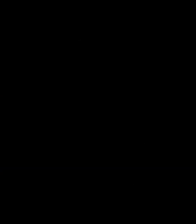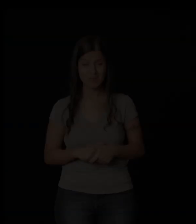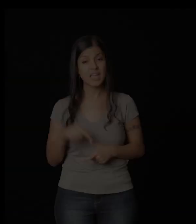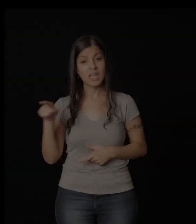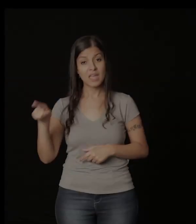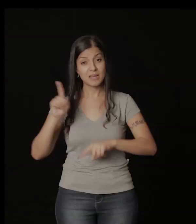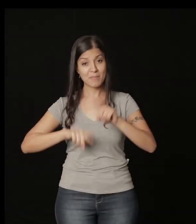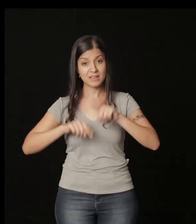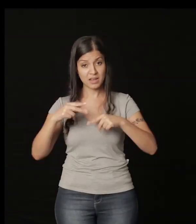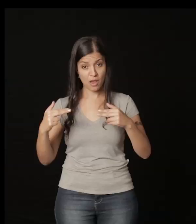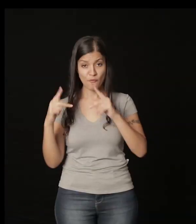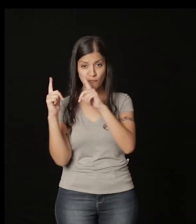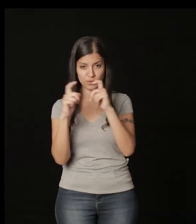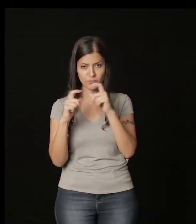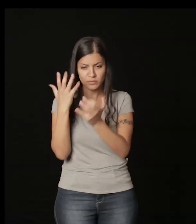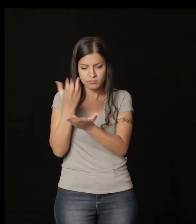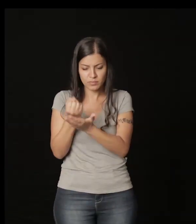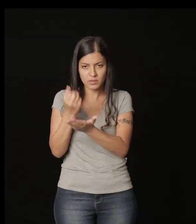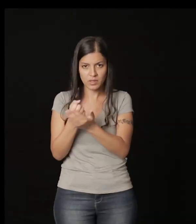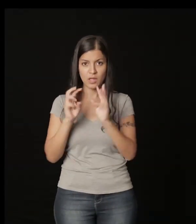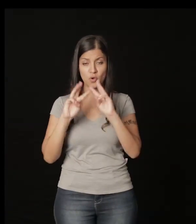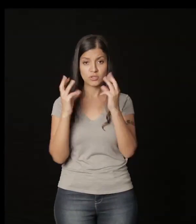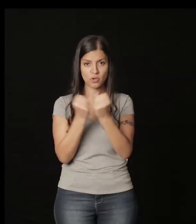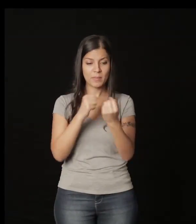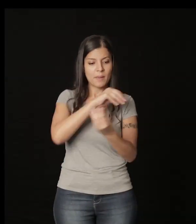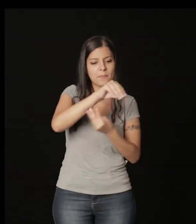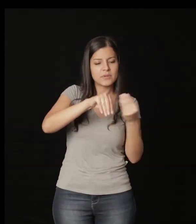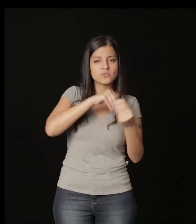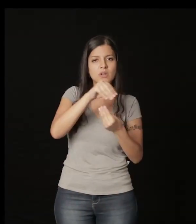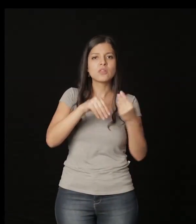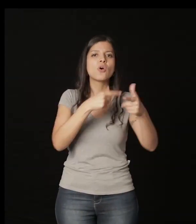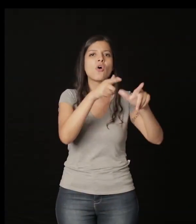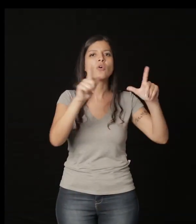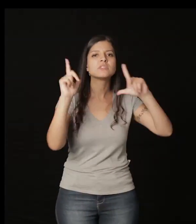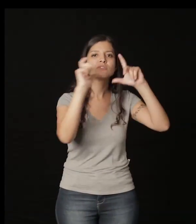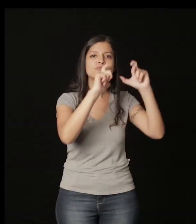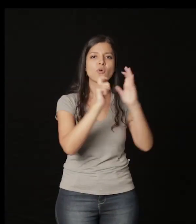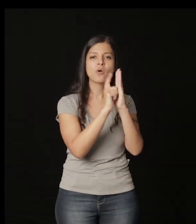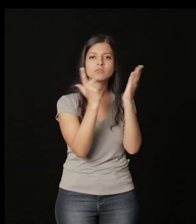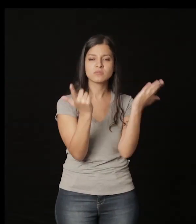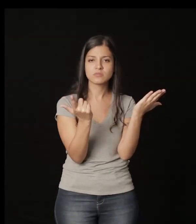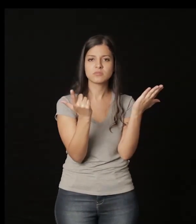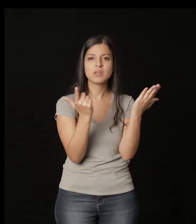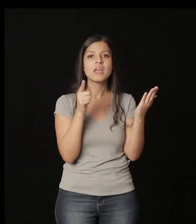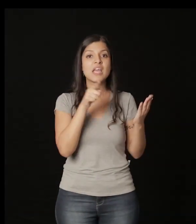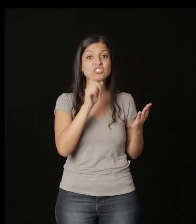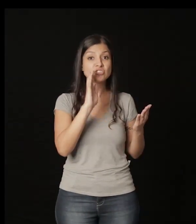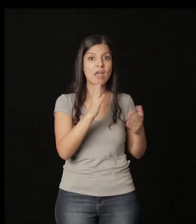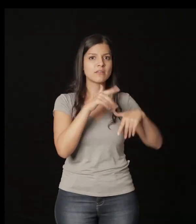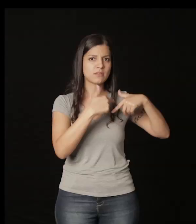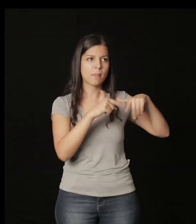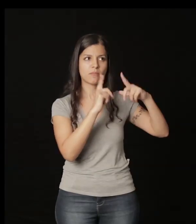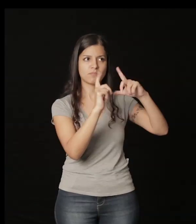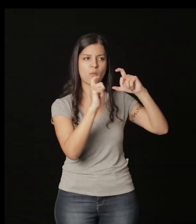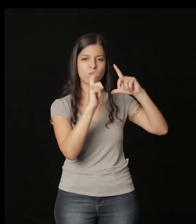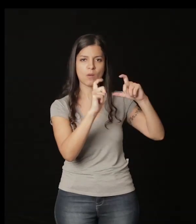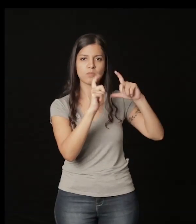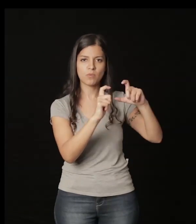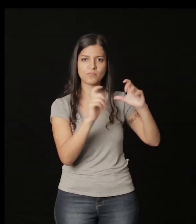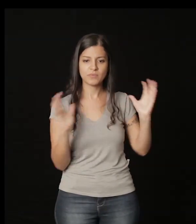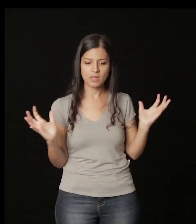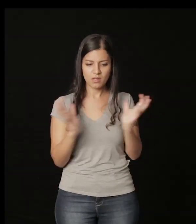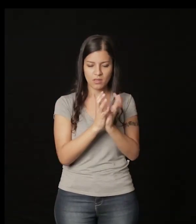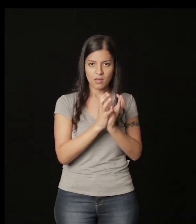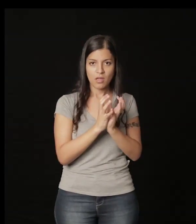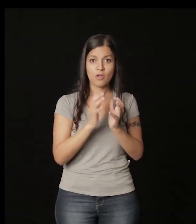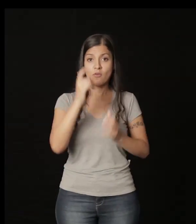And the material that they produced during these workshops got mixed up with all of the photojournalistic images that they were taking. This was